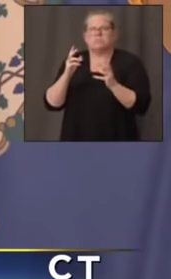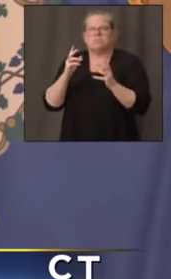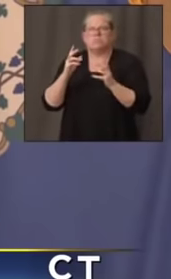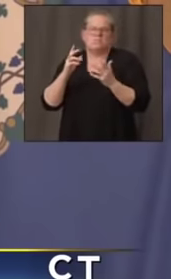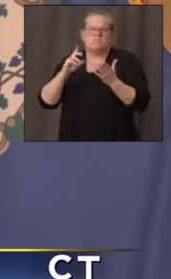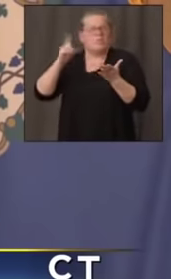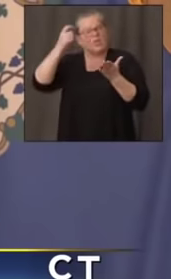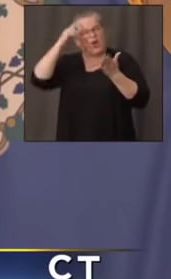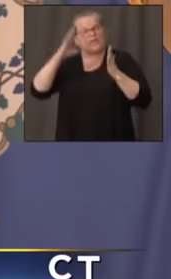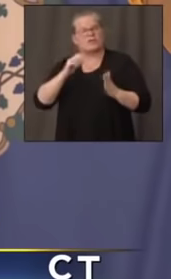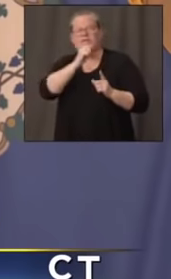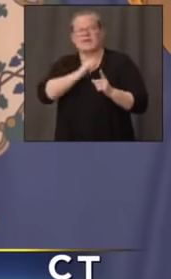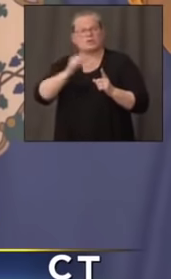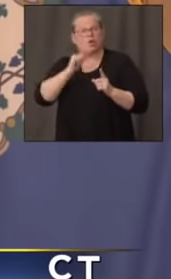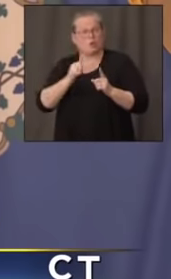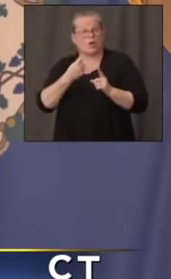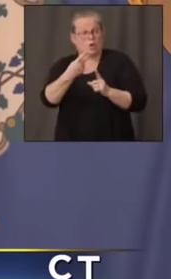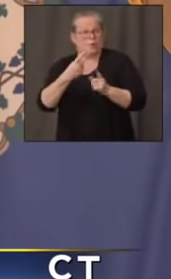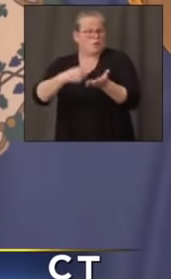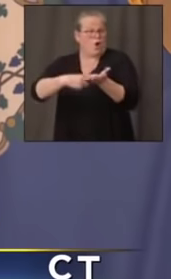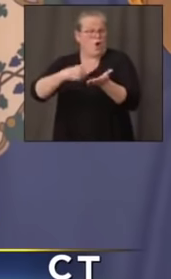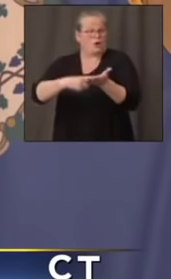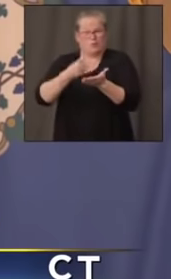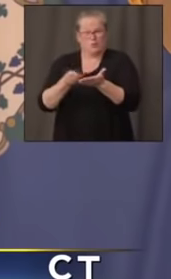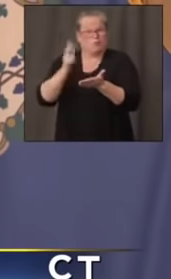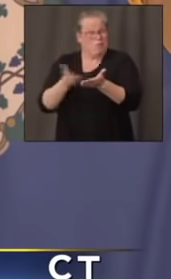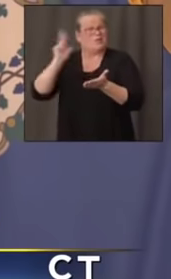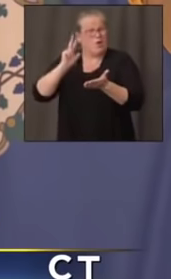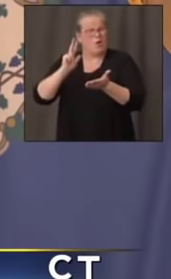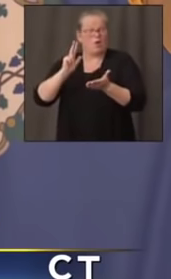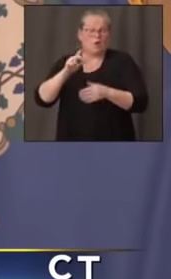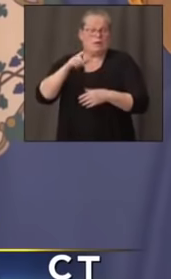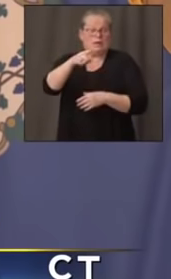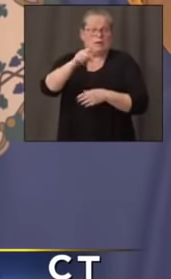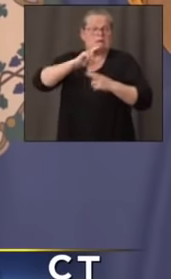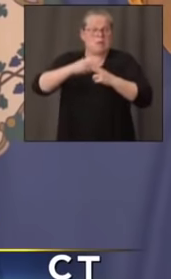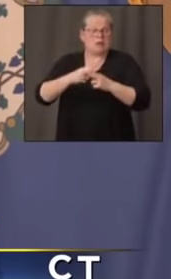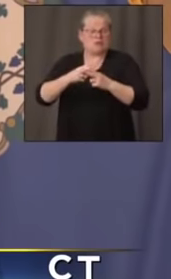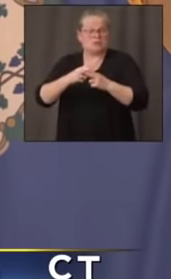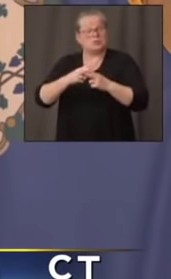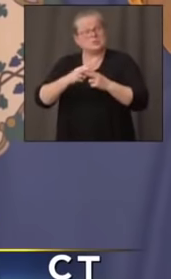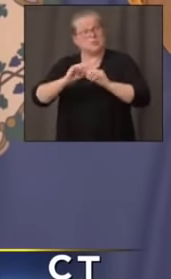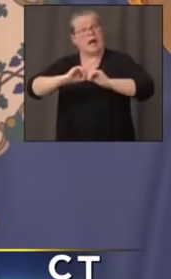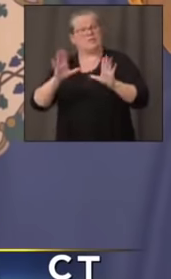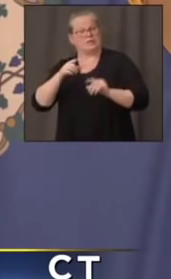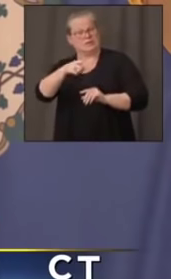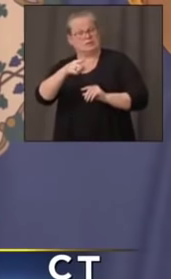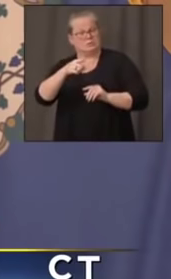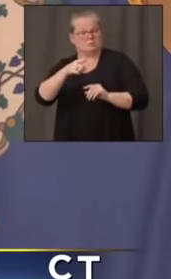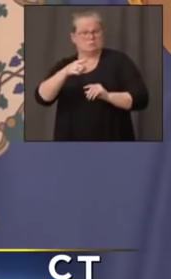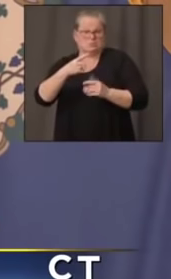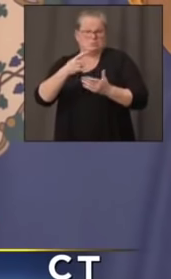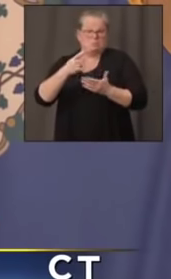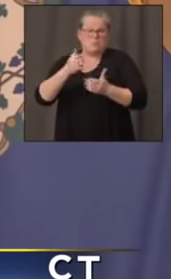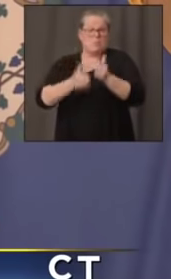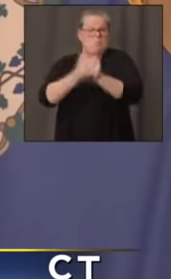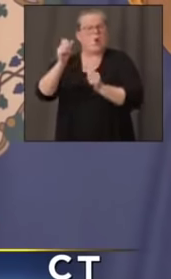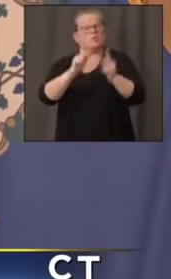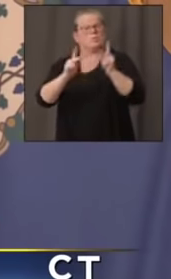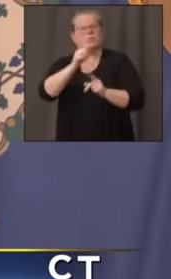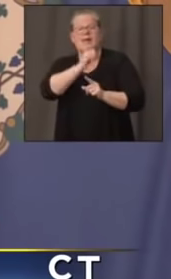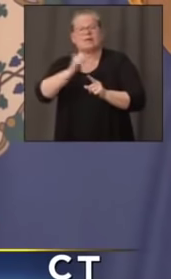out, I thought thoughtfully, that perhaps most people in Arizona knew somebody who had lost a job from COVID, but not